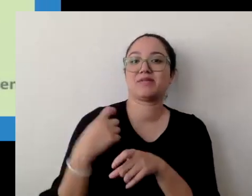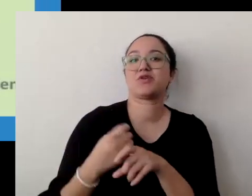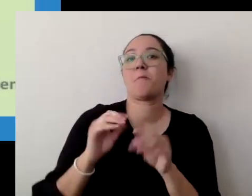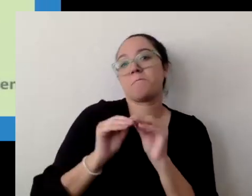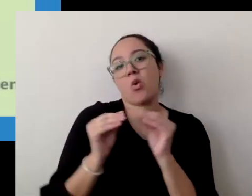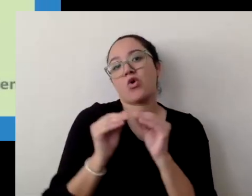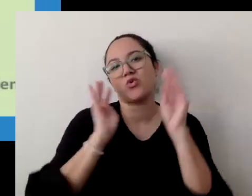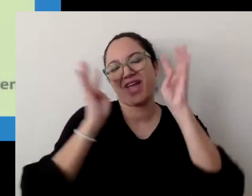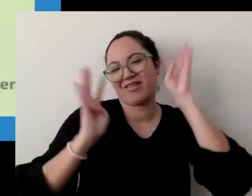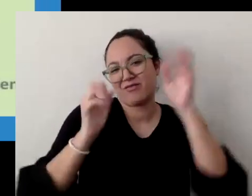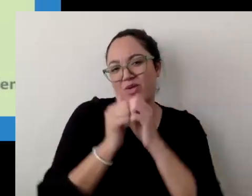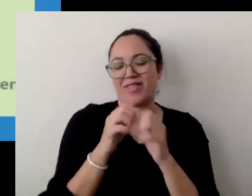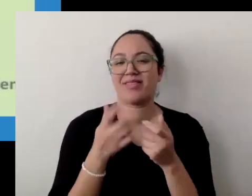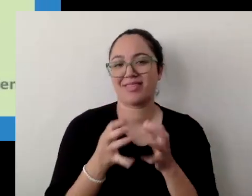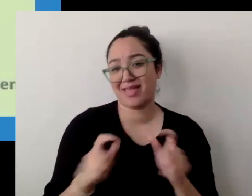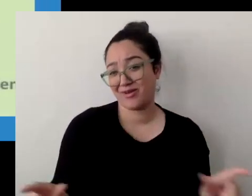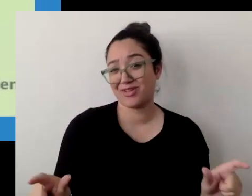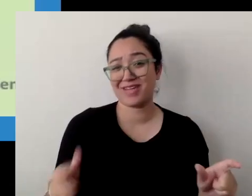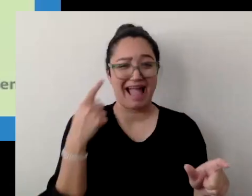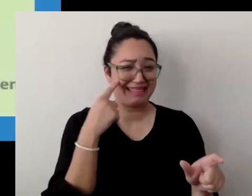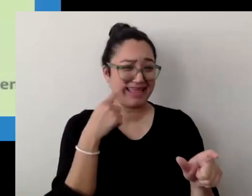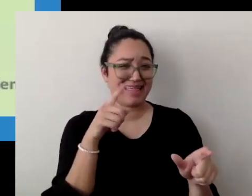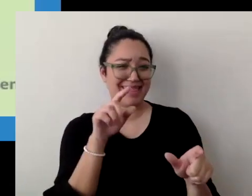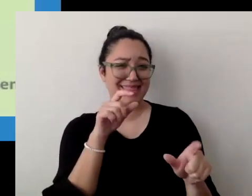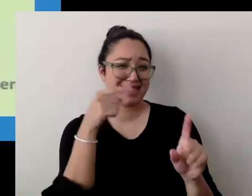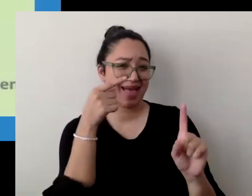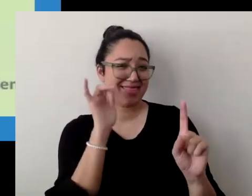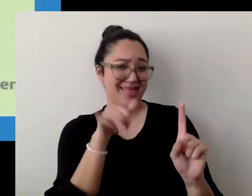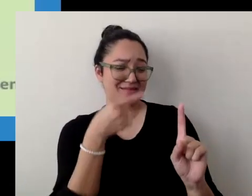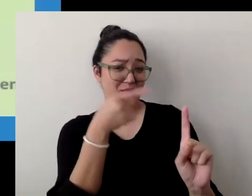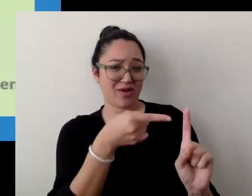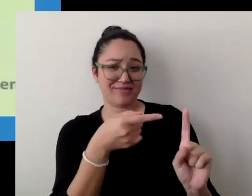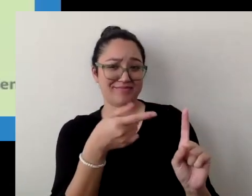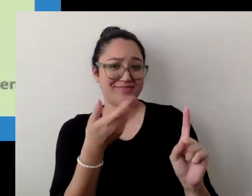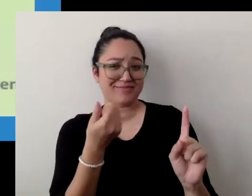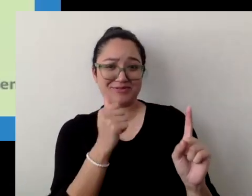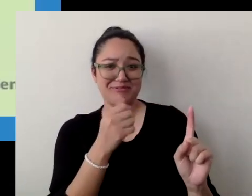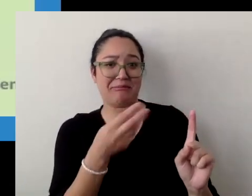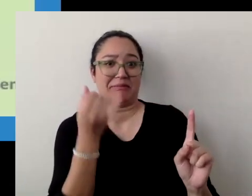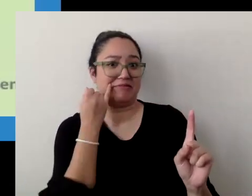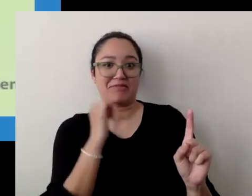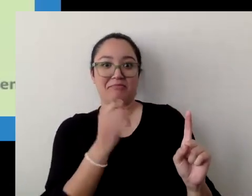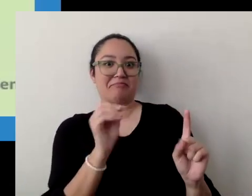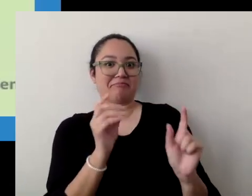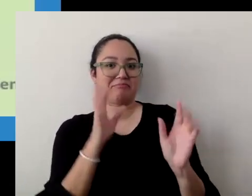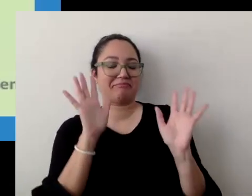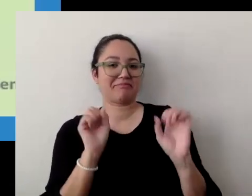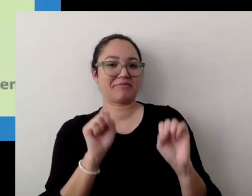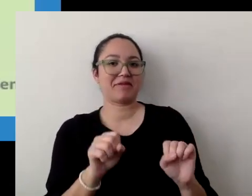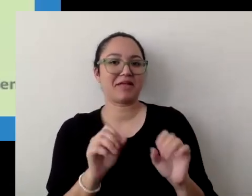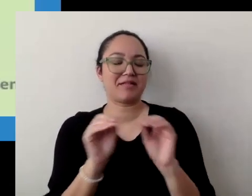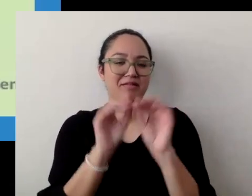language. I think that's the point they were trying to make. But if not, feel free to clarify it in the